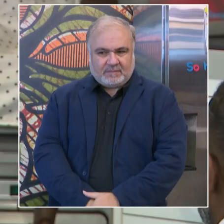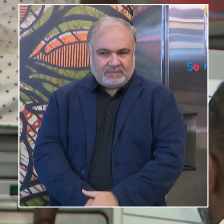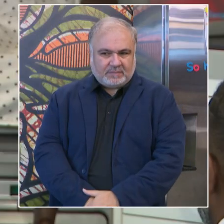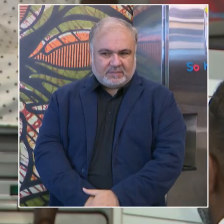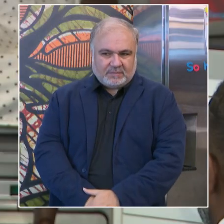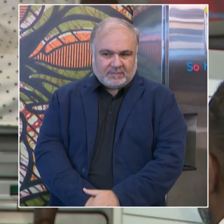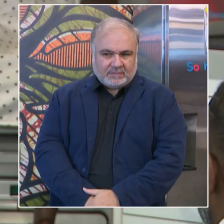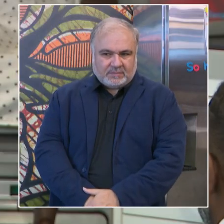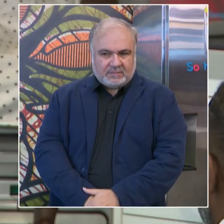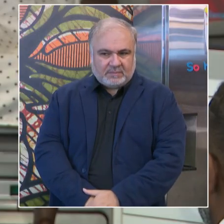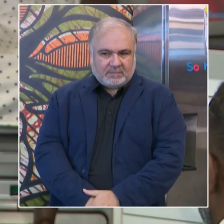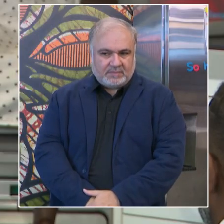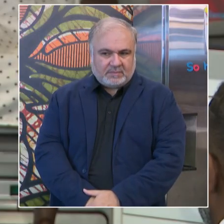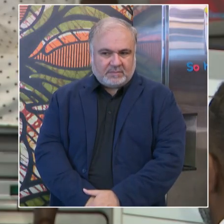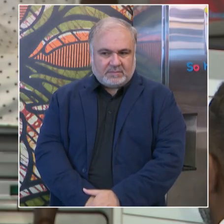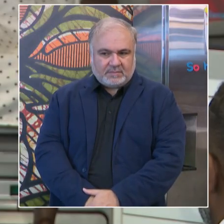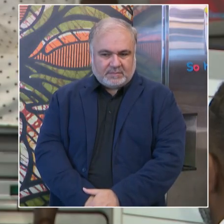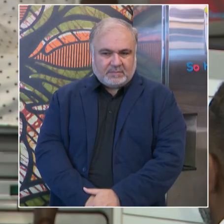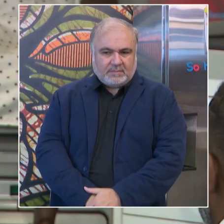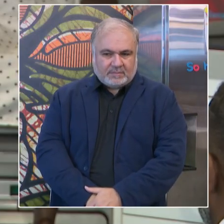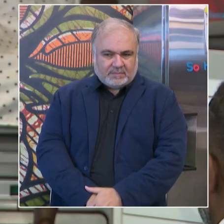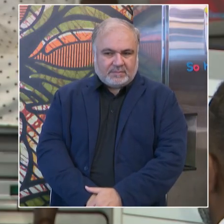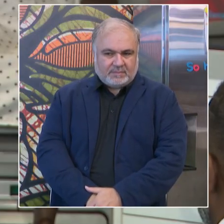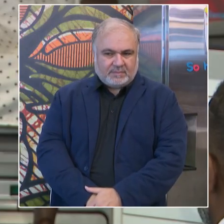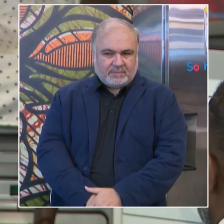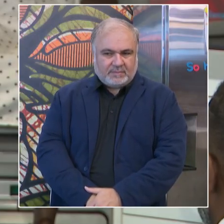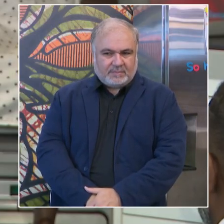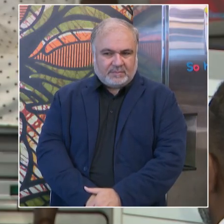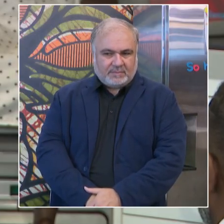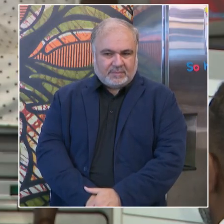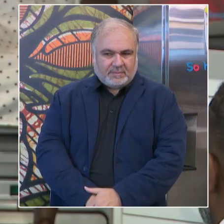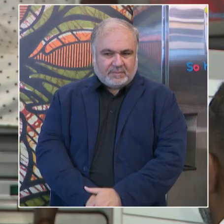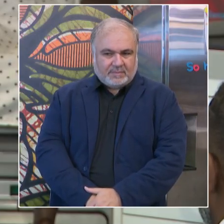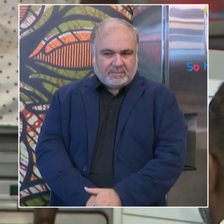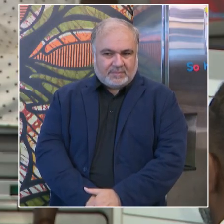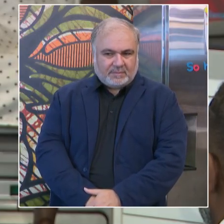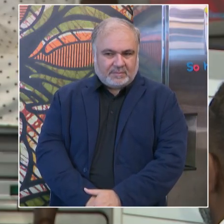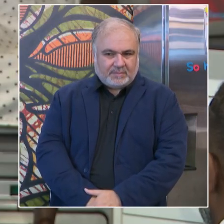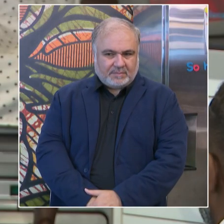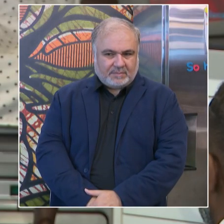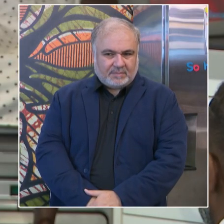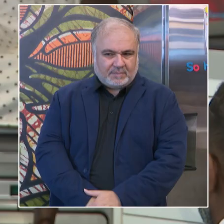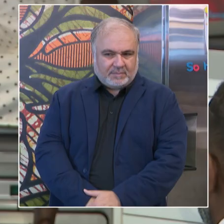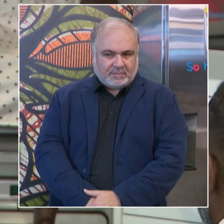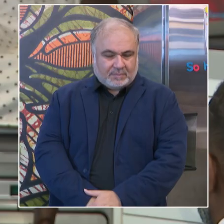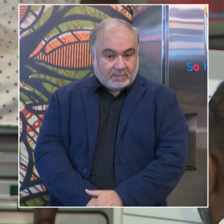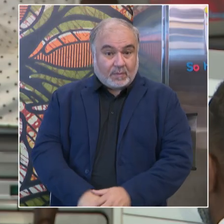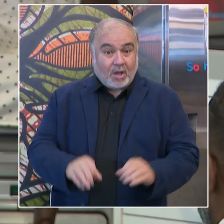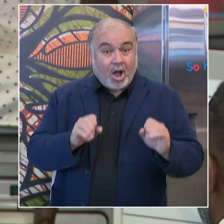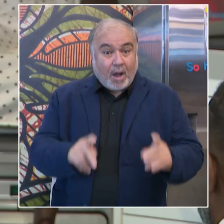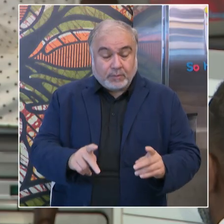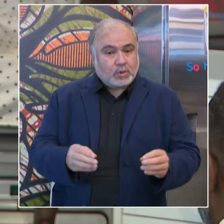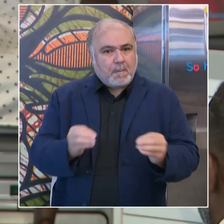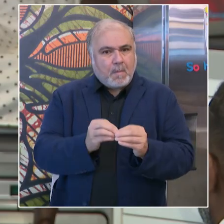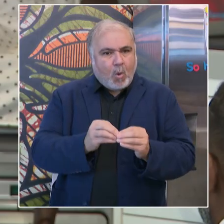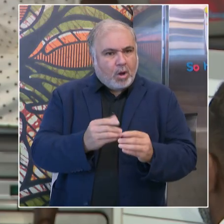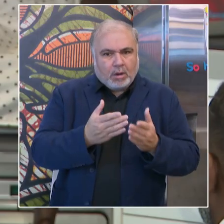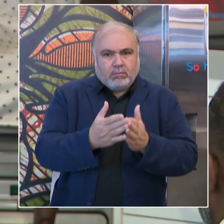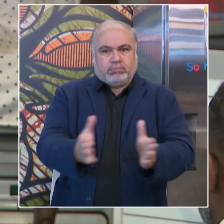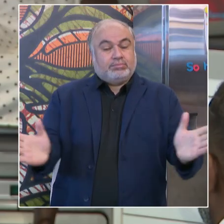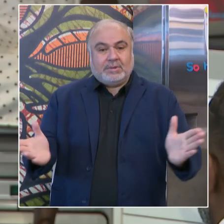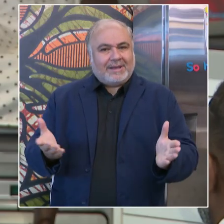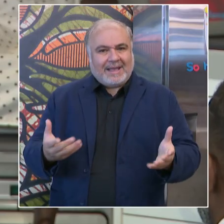further, especially in healthcare, where students are preparing for critical roles in medical